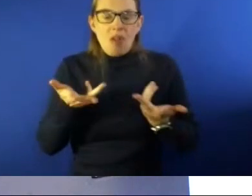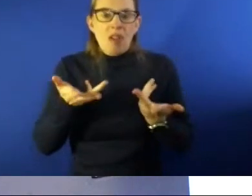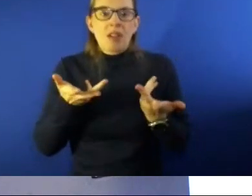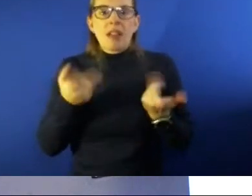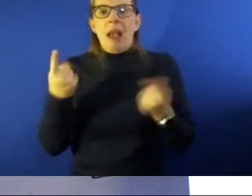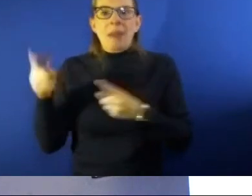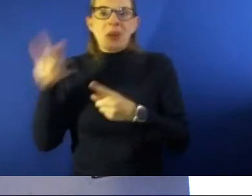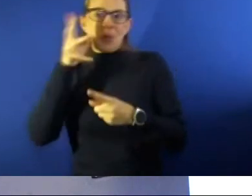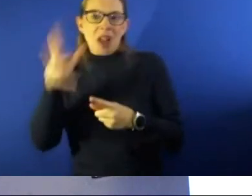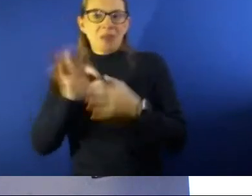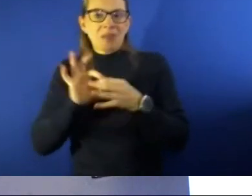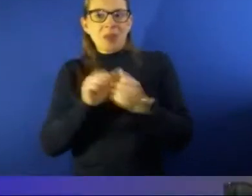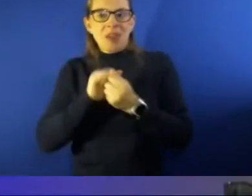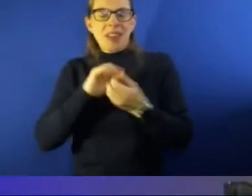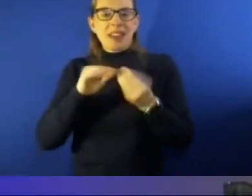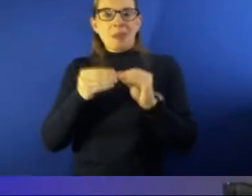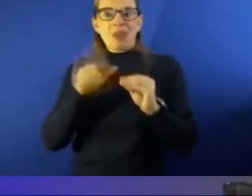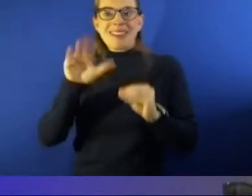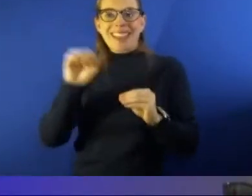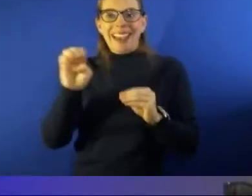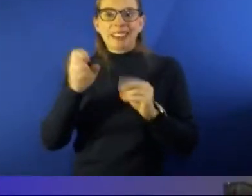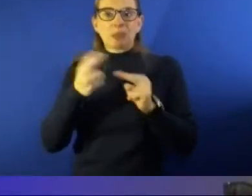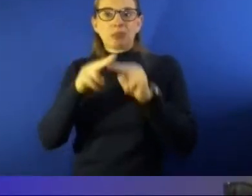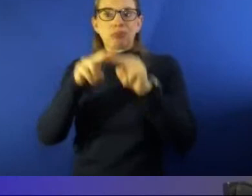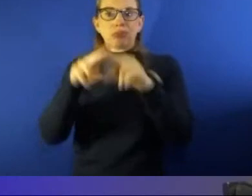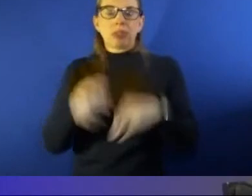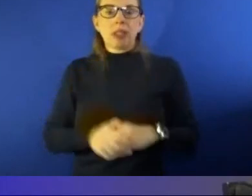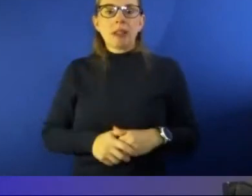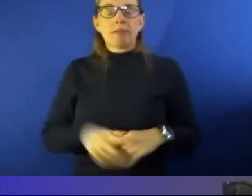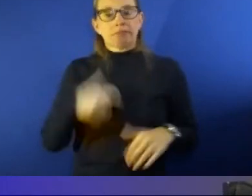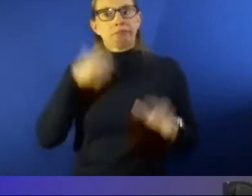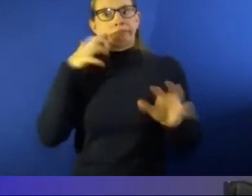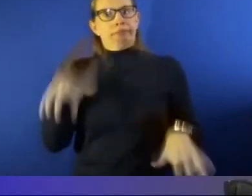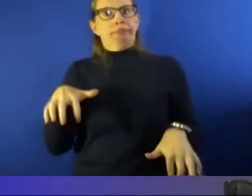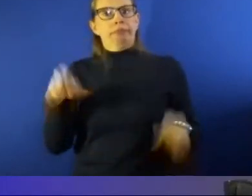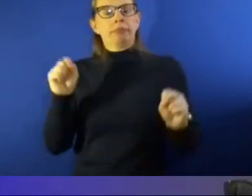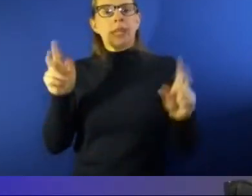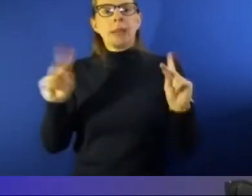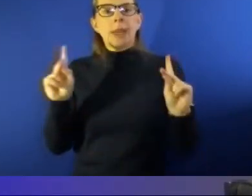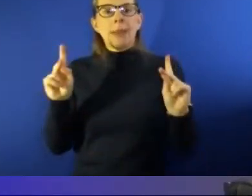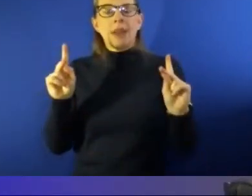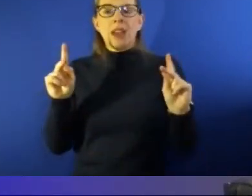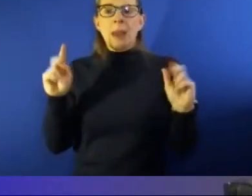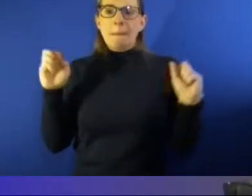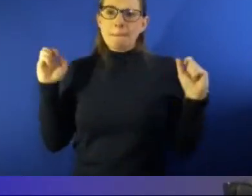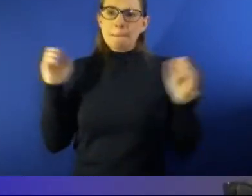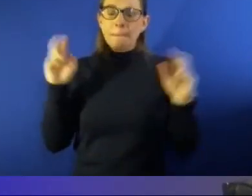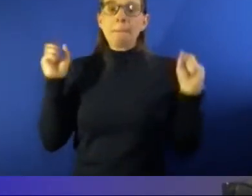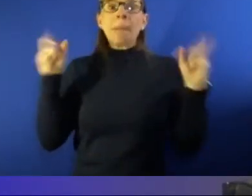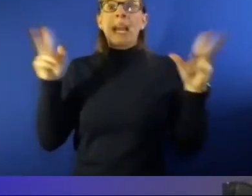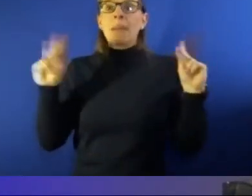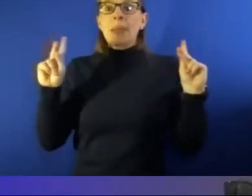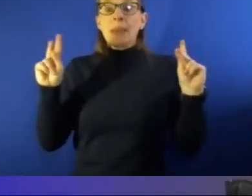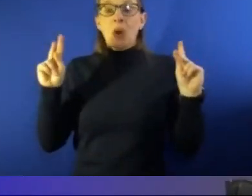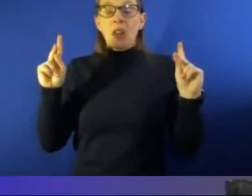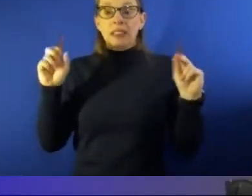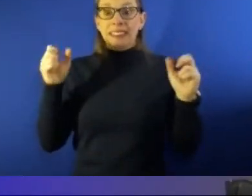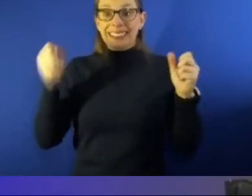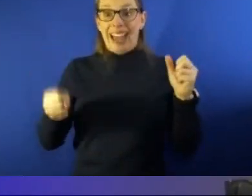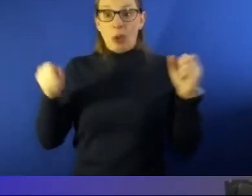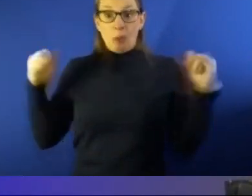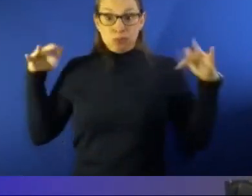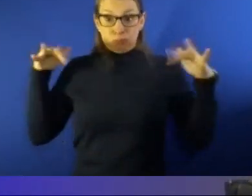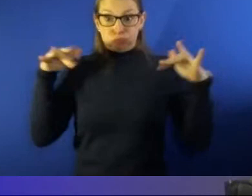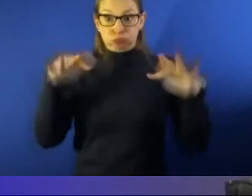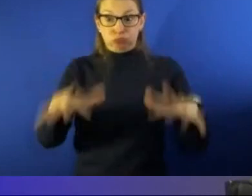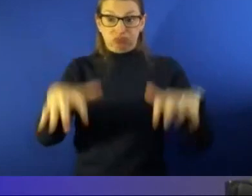numbers? Any concerns there? Yeah, it was really surprising to a lot of people to see these great big crowds at the football games and not see a big spike on